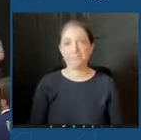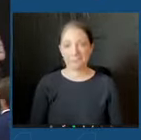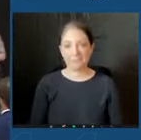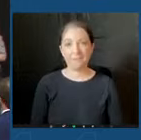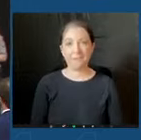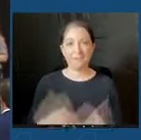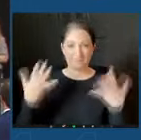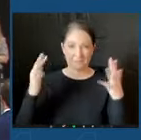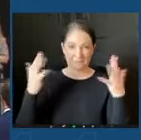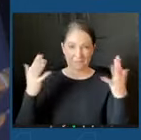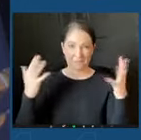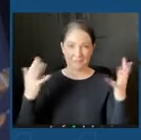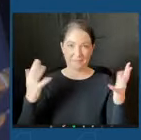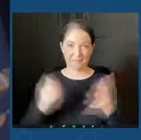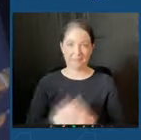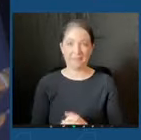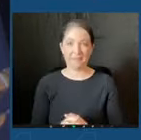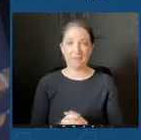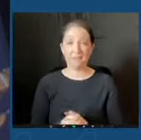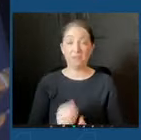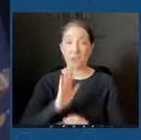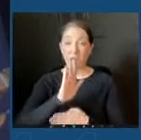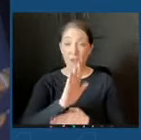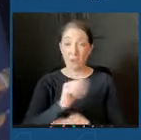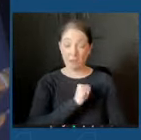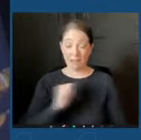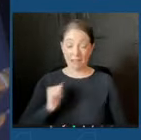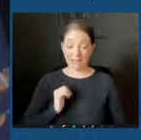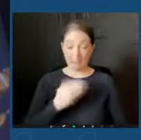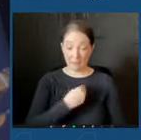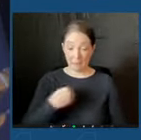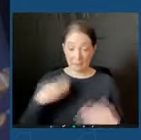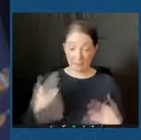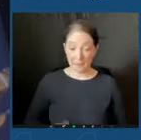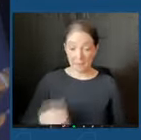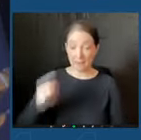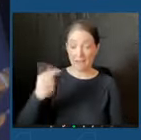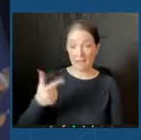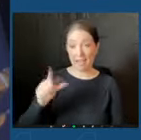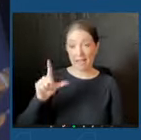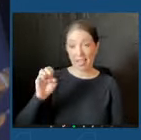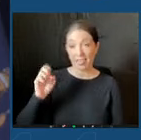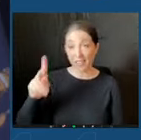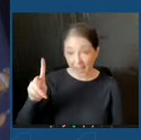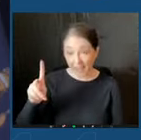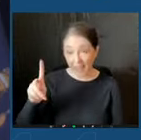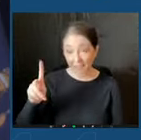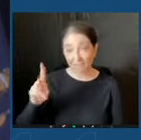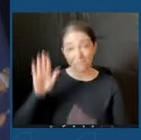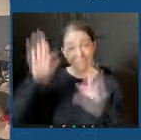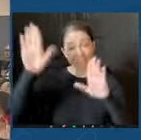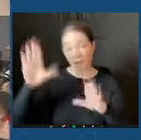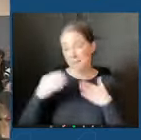in the Senate, and your very own Assemblymember Deborah Glick, who's an extraordinary leader as well.